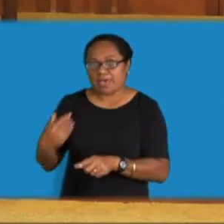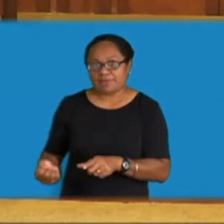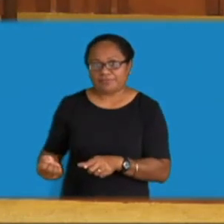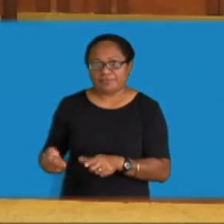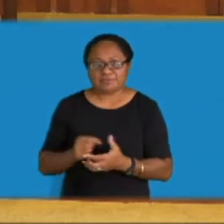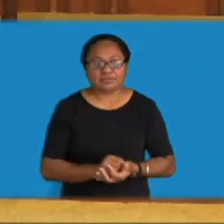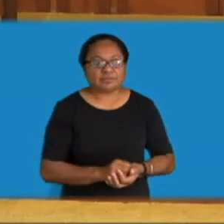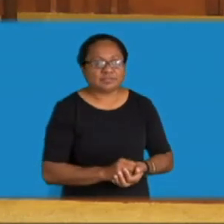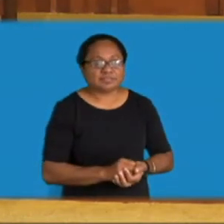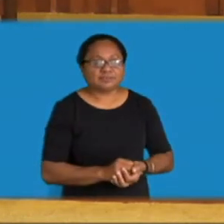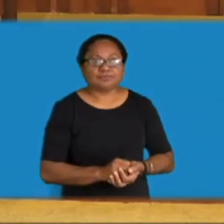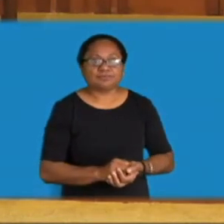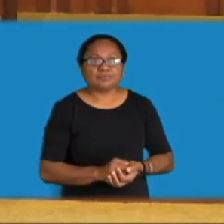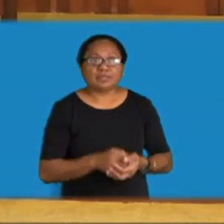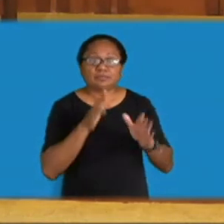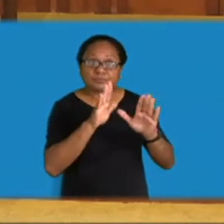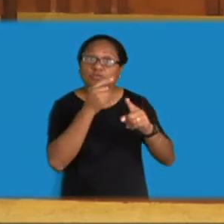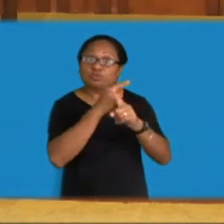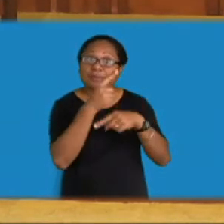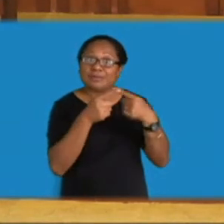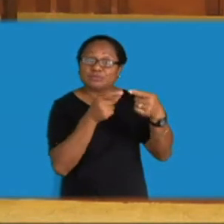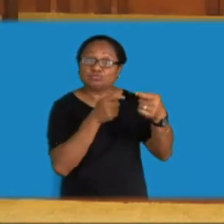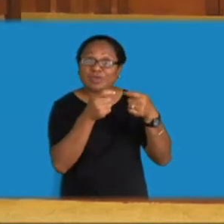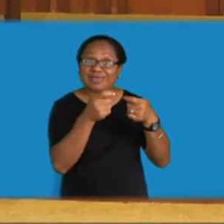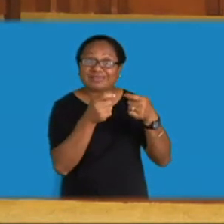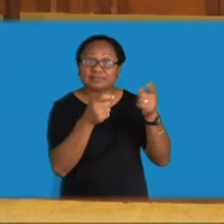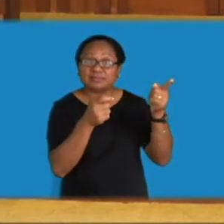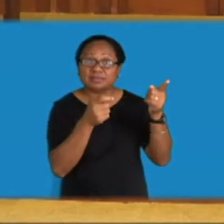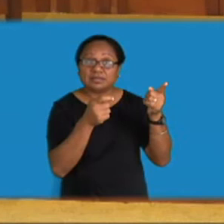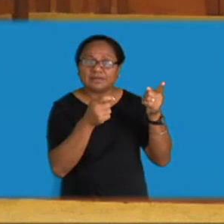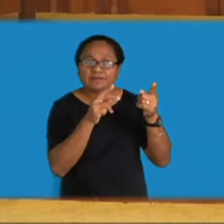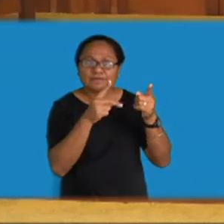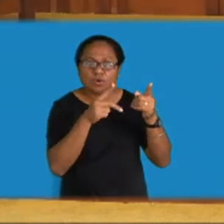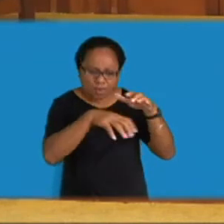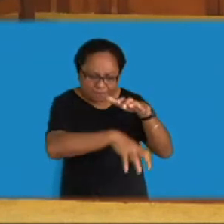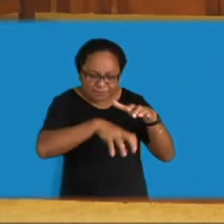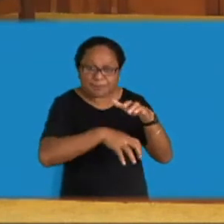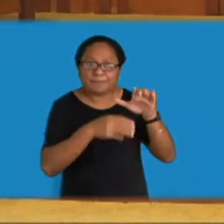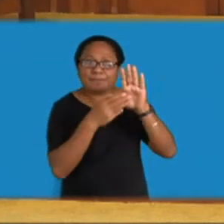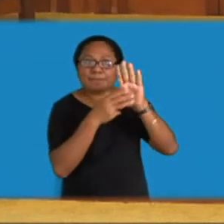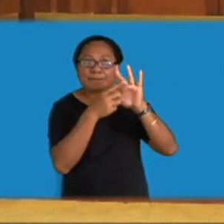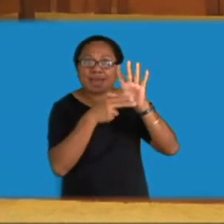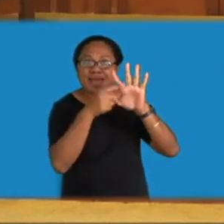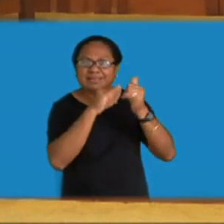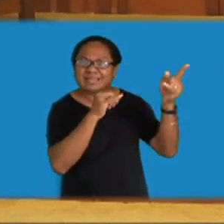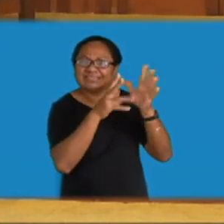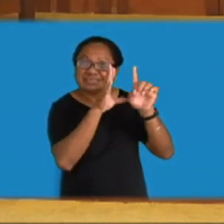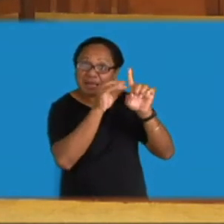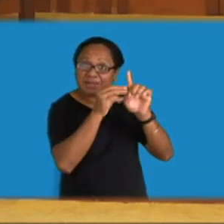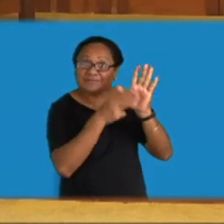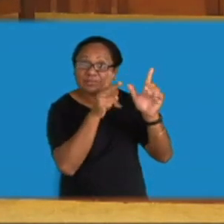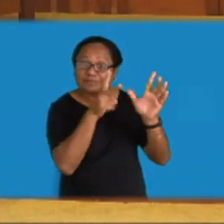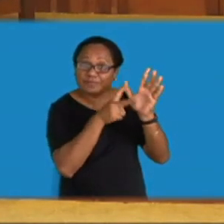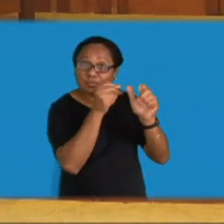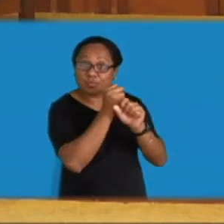On the trade, on the mines, Madam Speaker, I want to commend the Minister where he's given